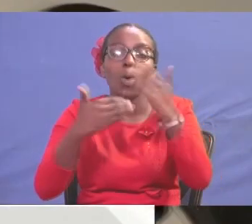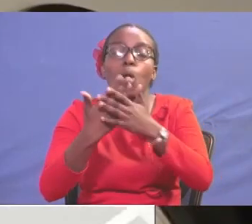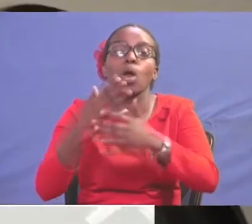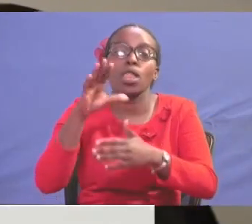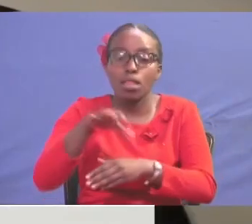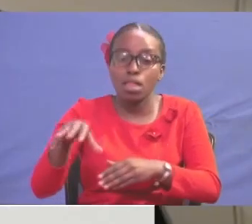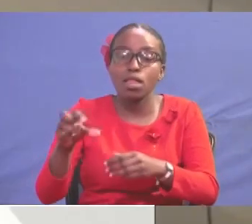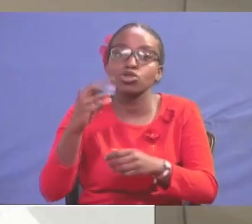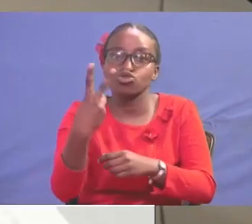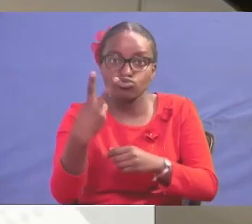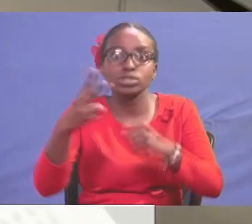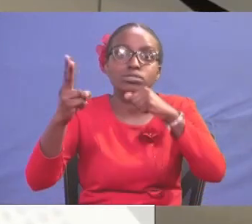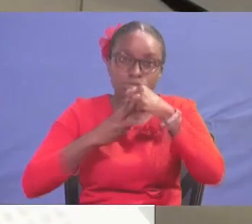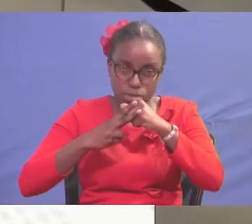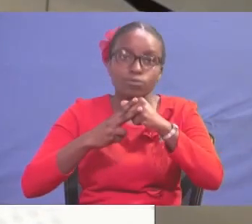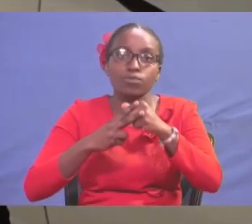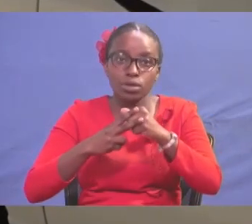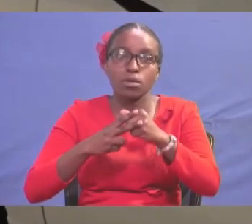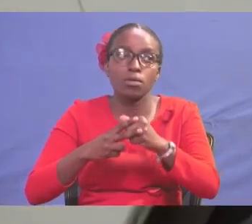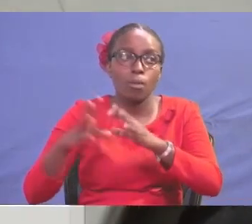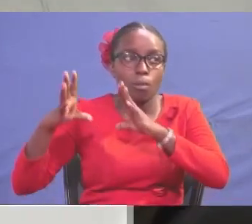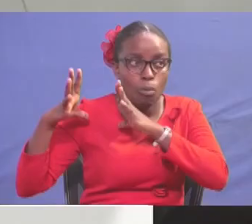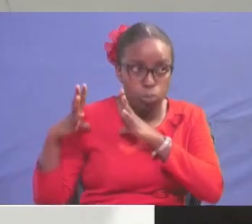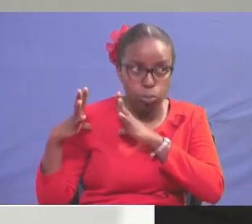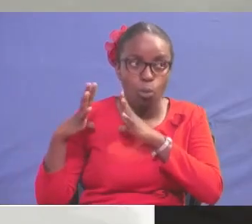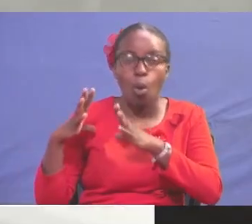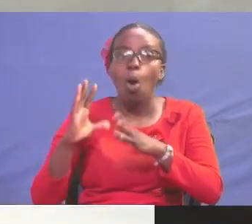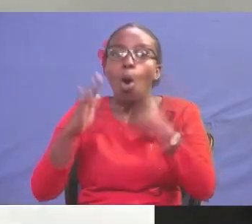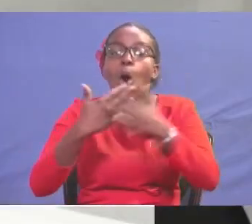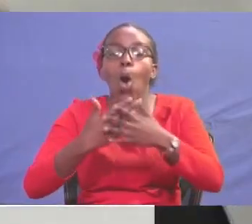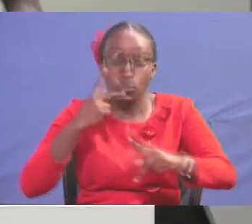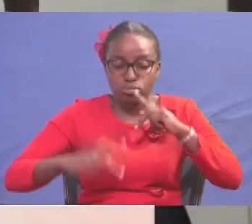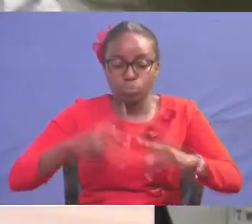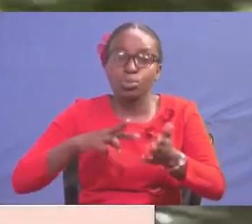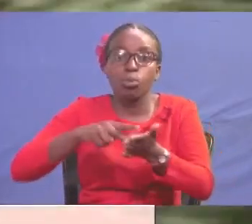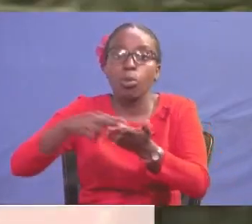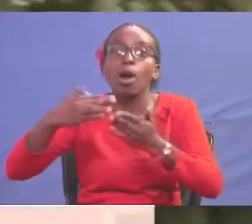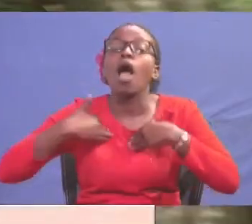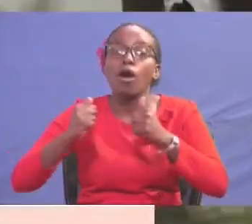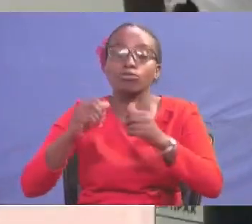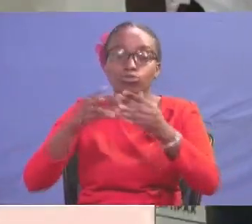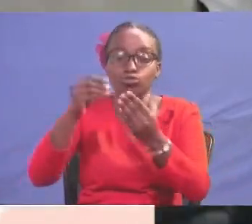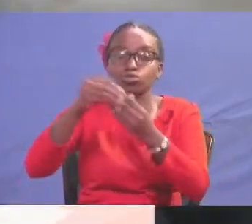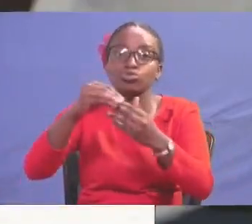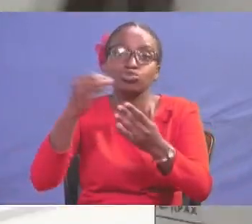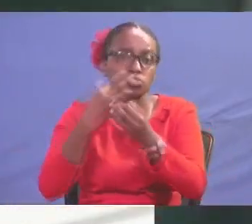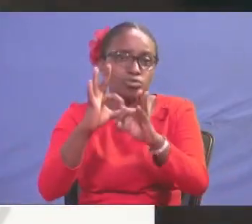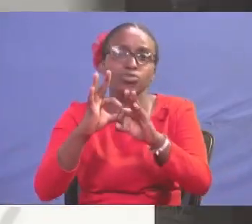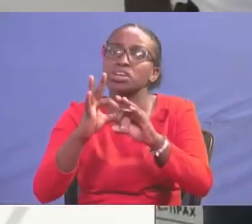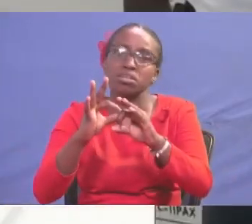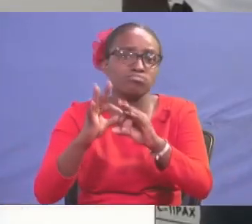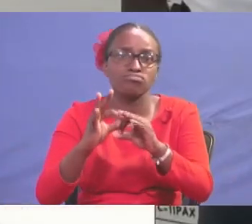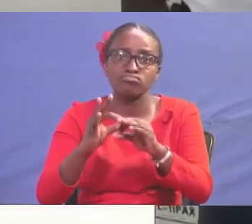to load passengers consecutively, instead of allowing passengers to freely choose their preferred circle.